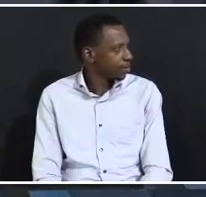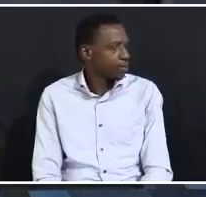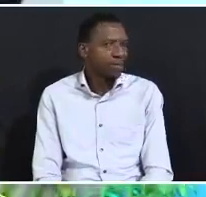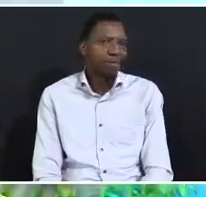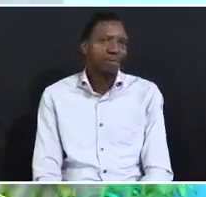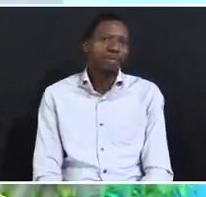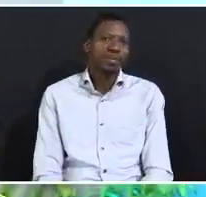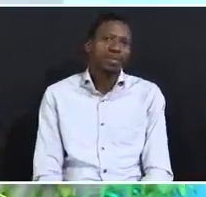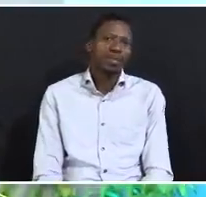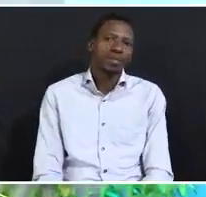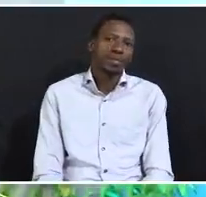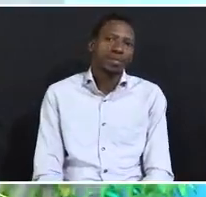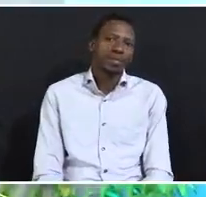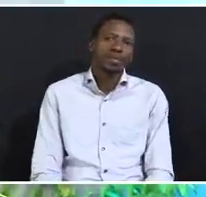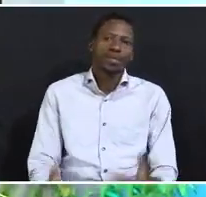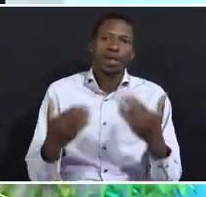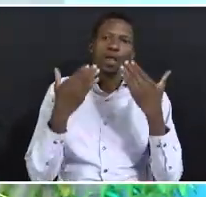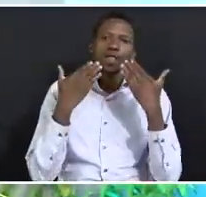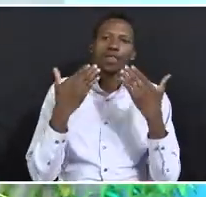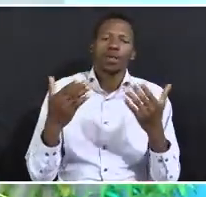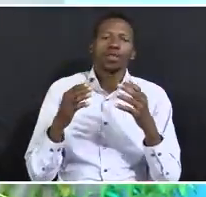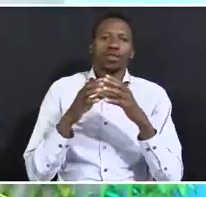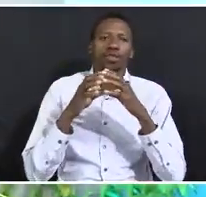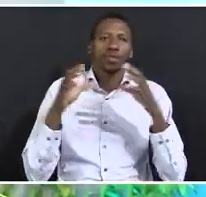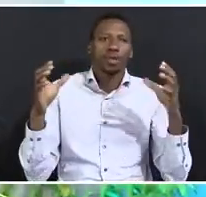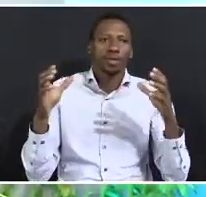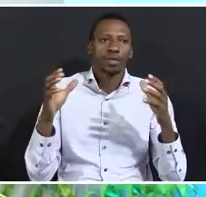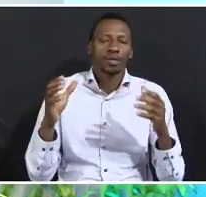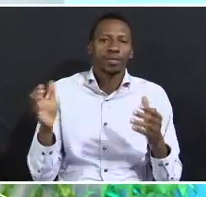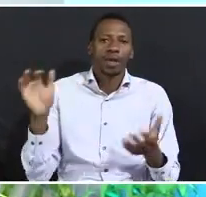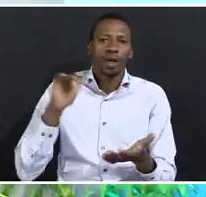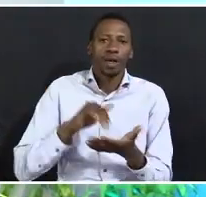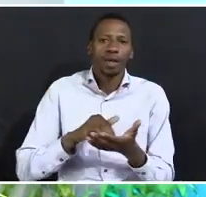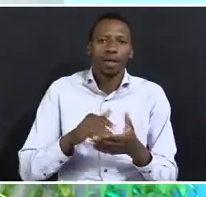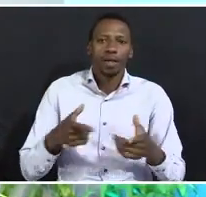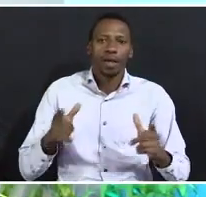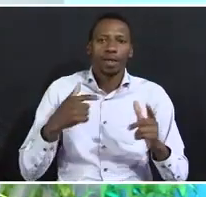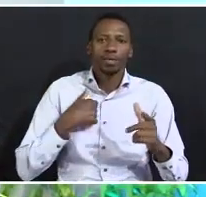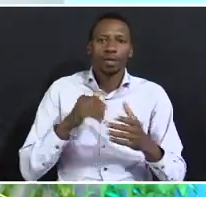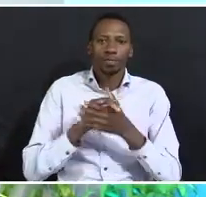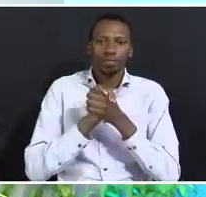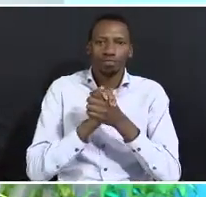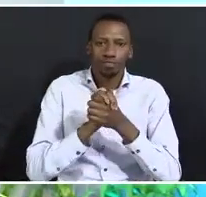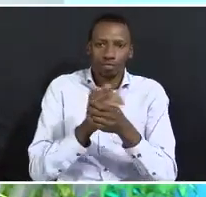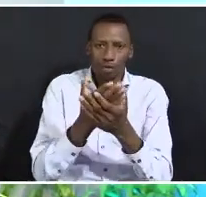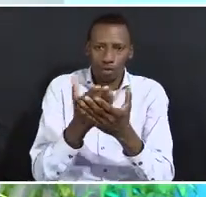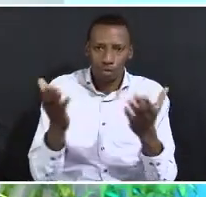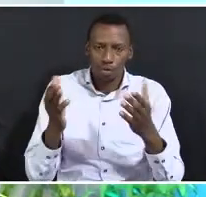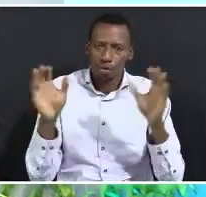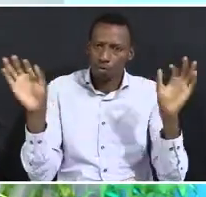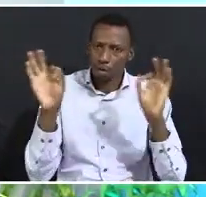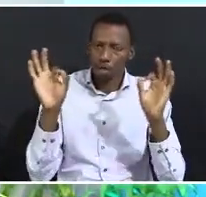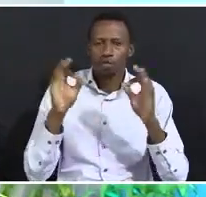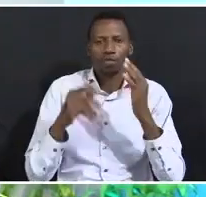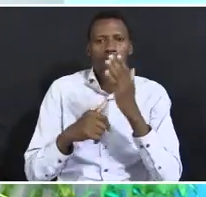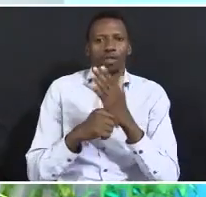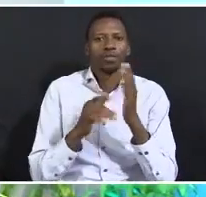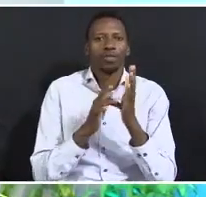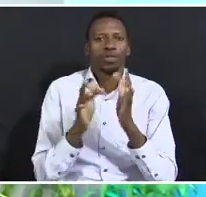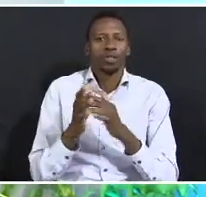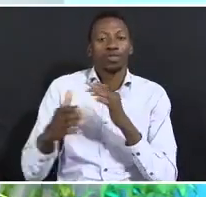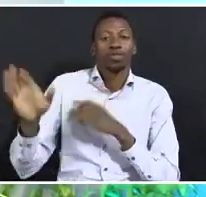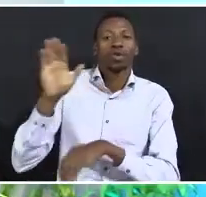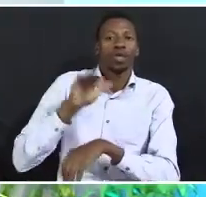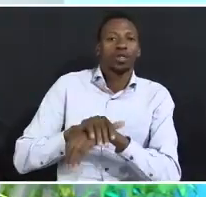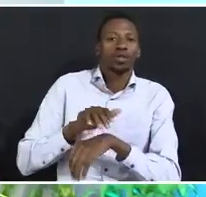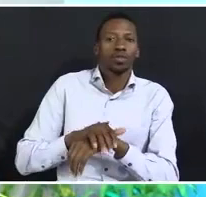Thank you so much. Once again, allow me to greet you in the wonderful name of Jesus. God is good. Happy